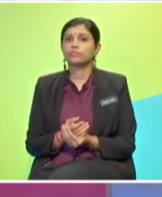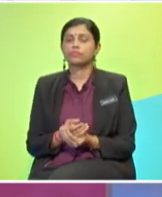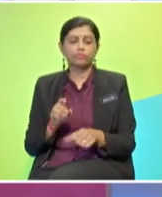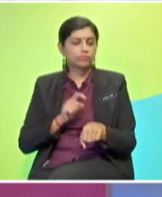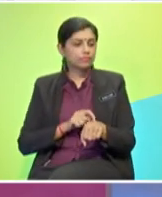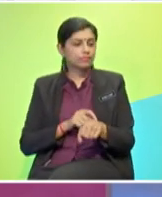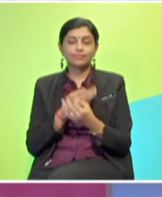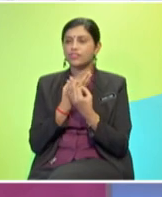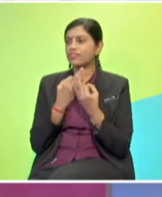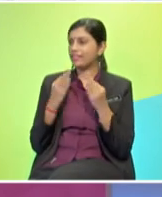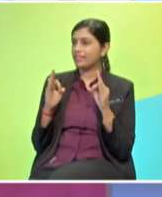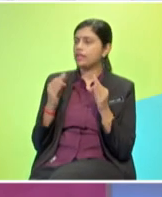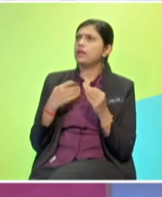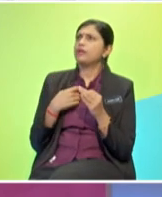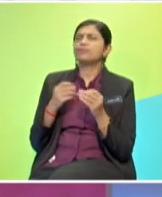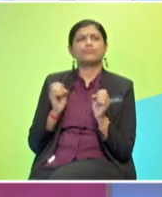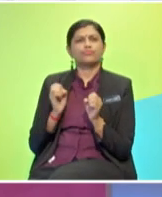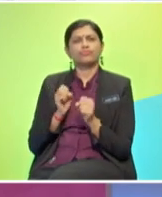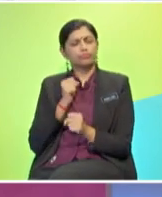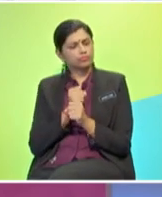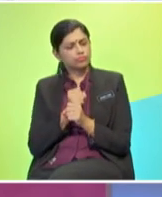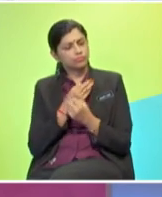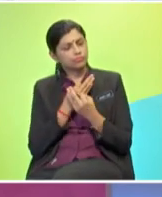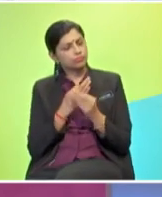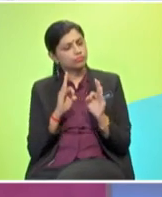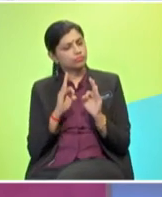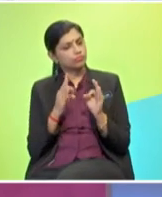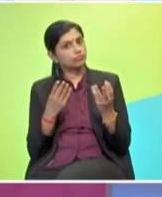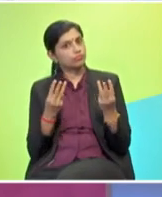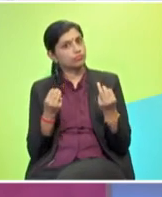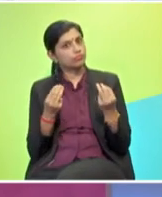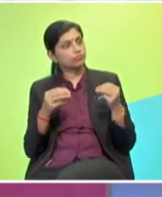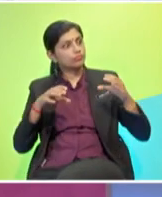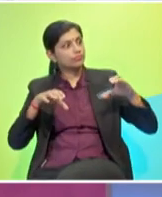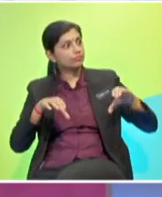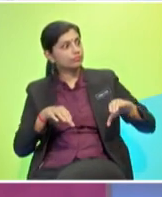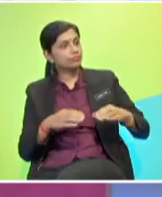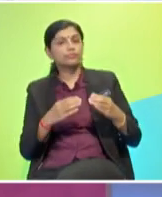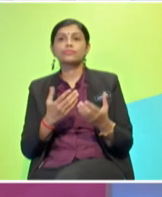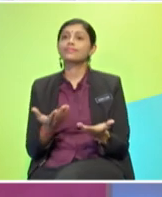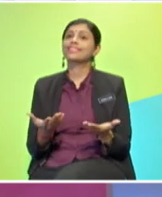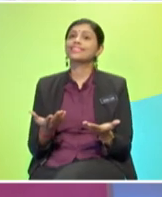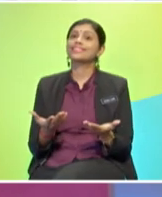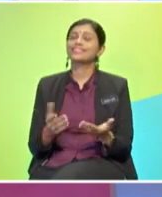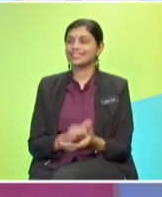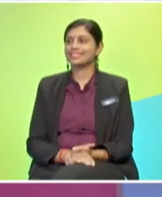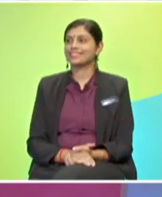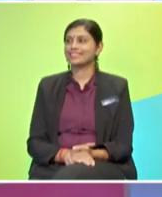time. Okay. Okay. Just to fulfill your leisure time. Leisure